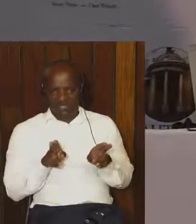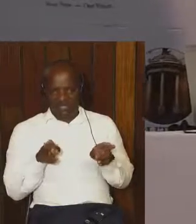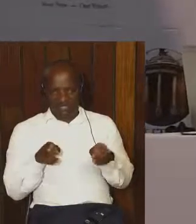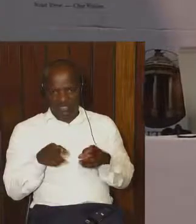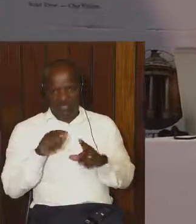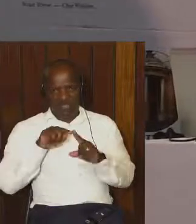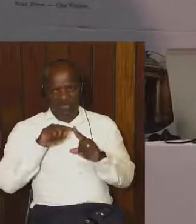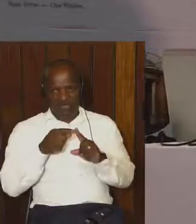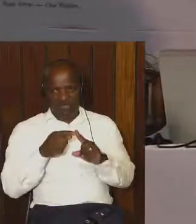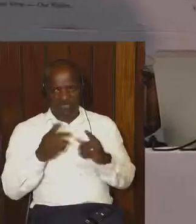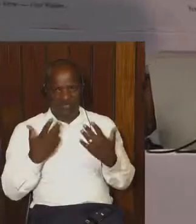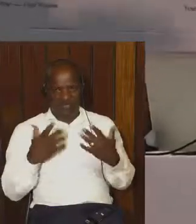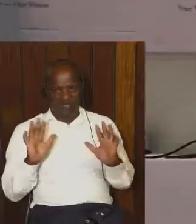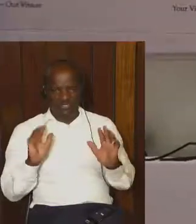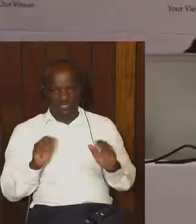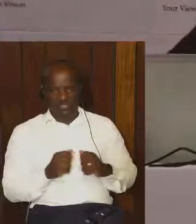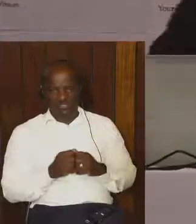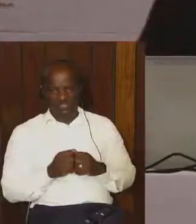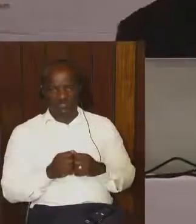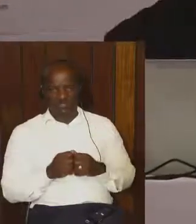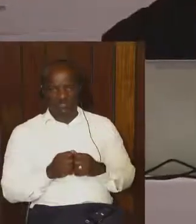point. So